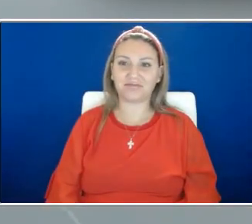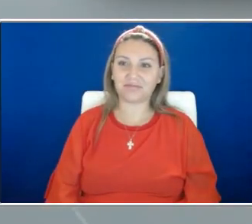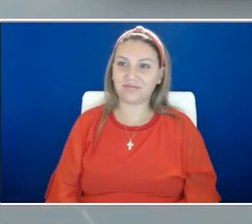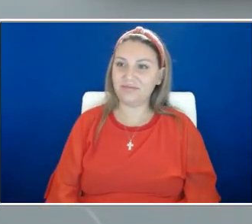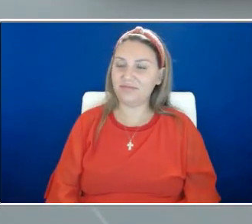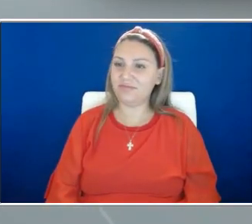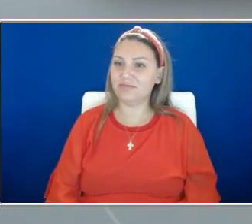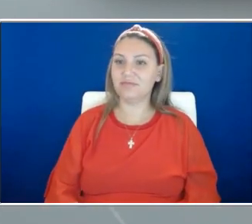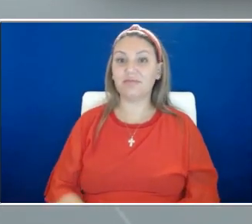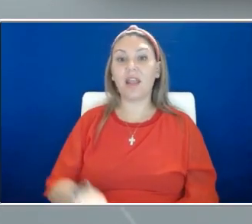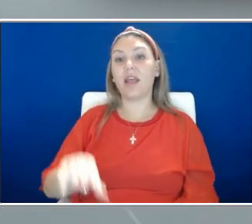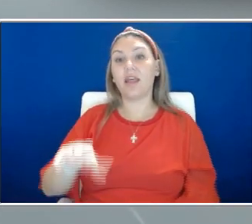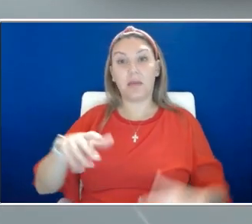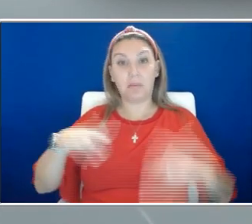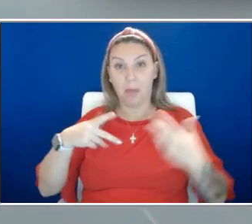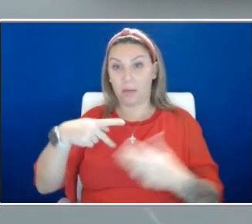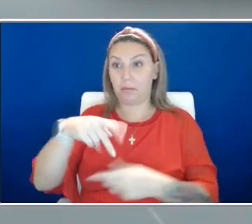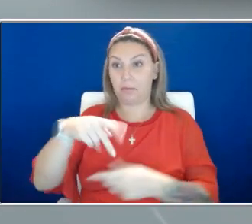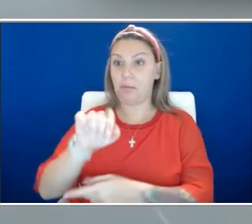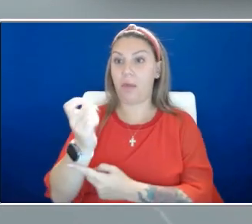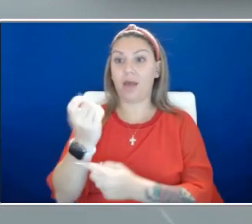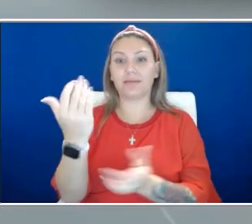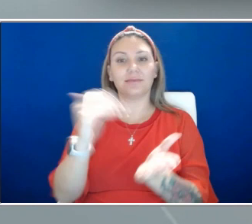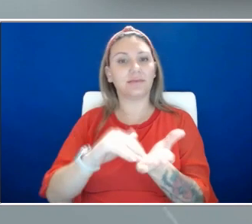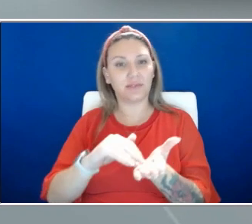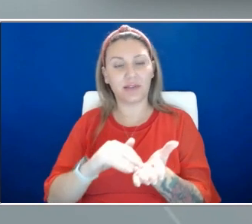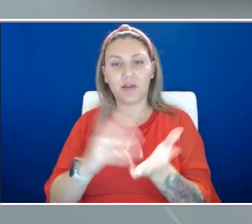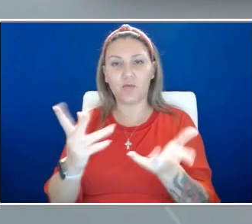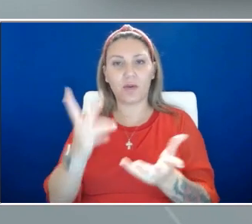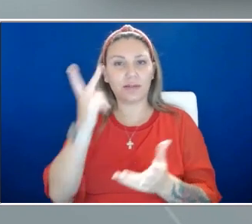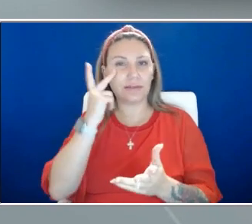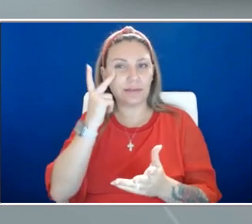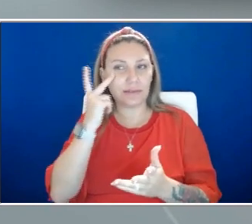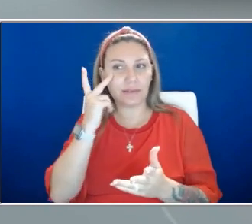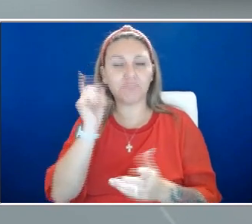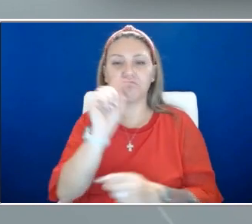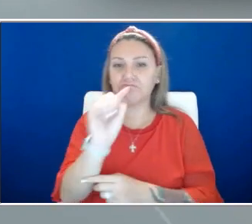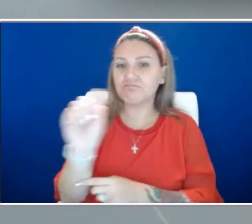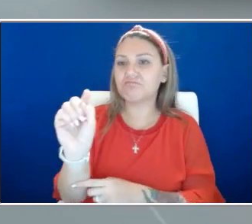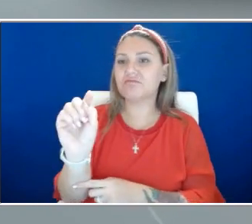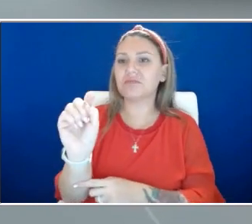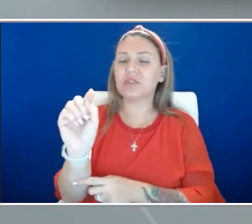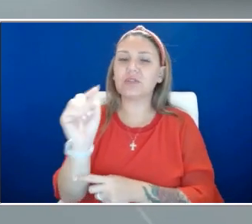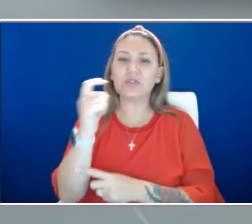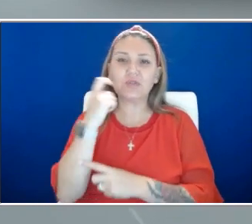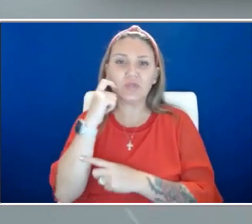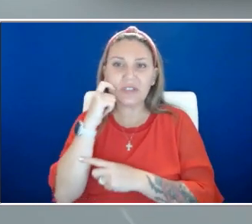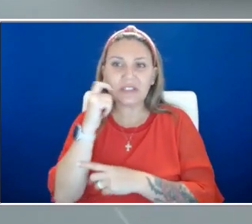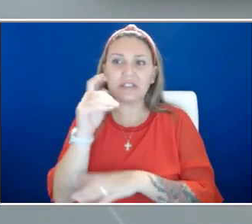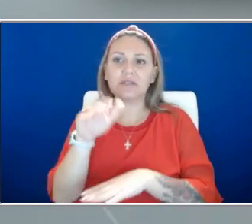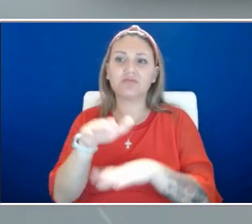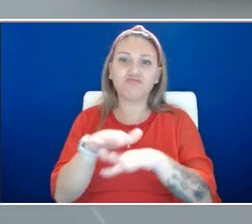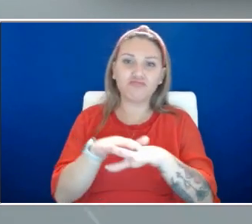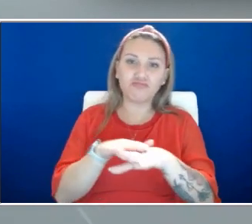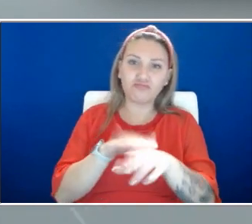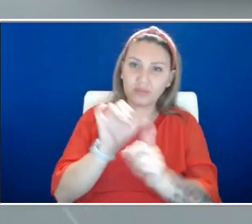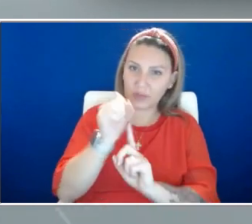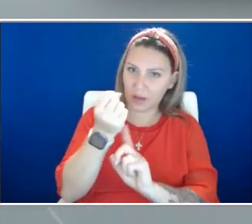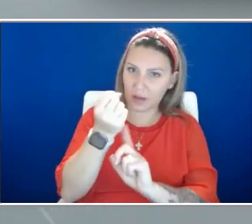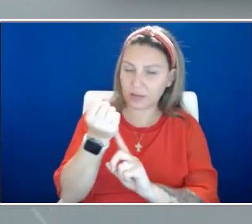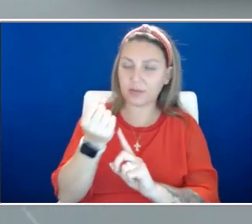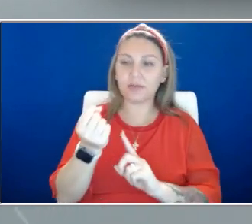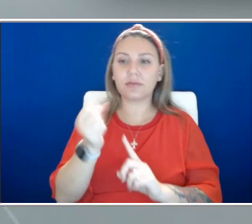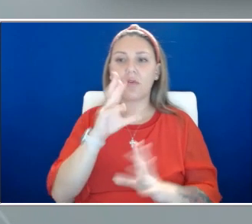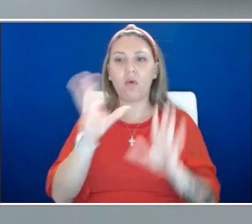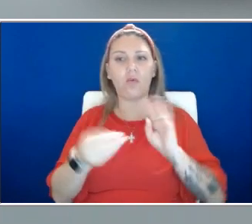And monkeypox. Yeah, so monkeypox, again, what we have seen is that recent slowing of those cases. And I think overall